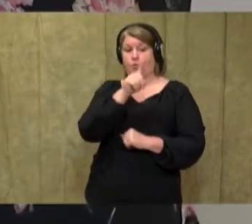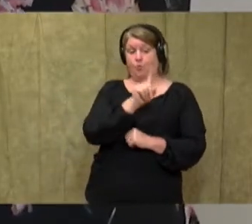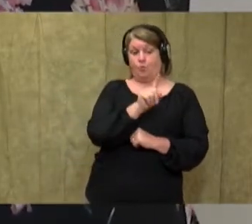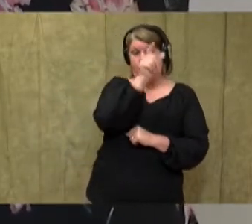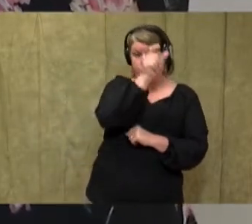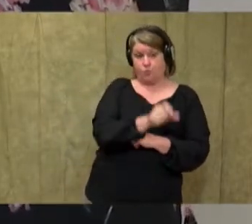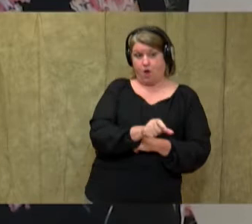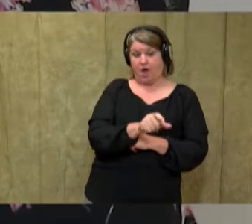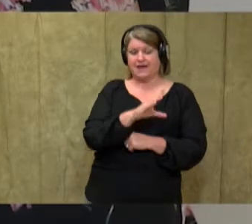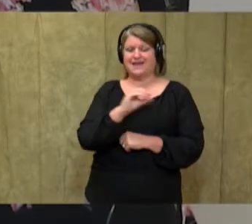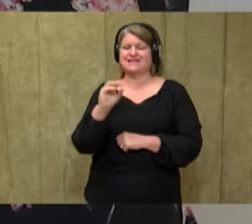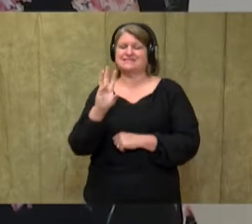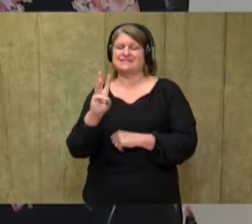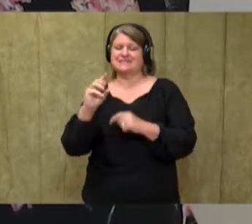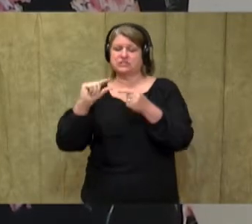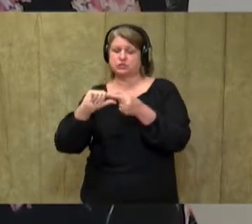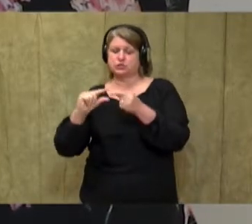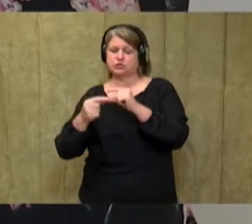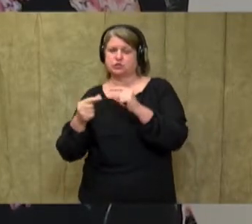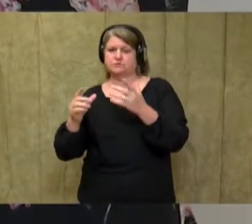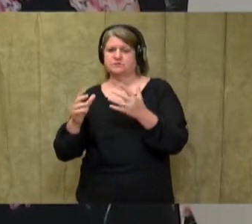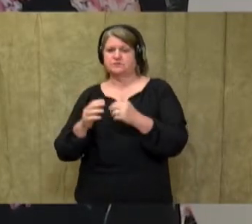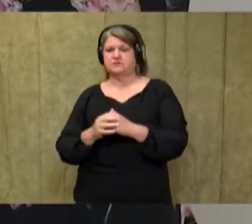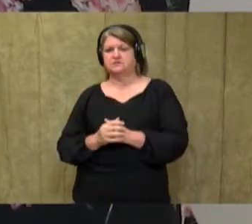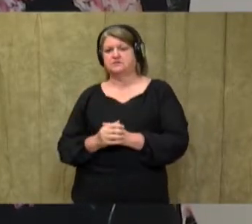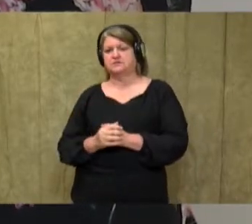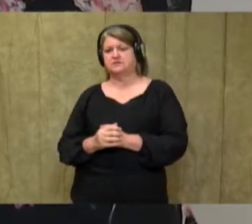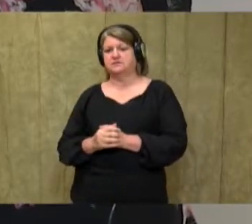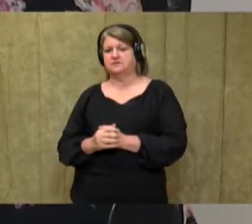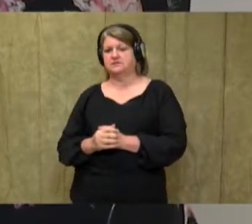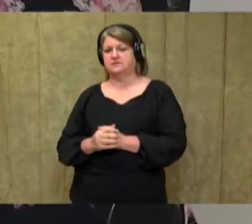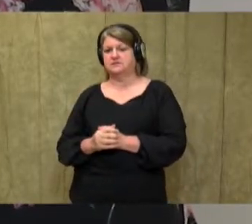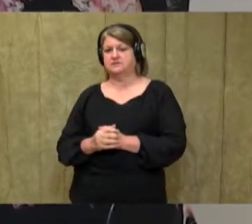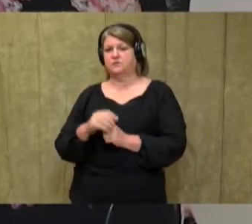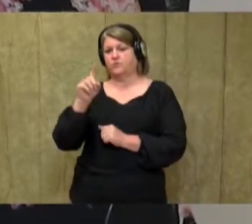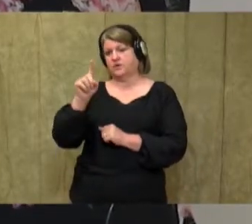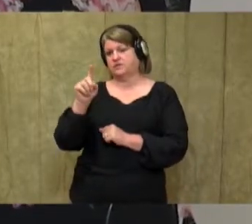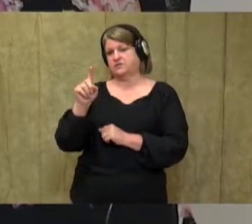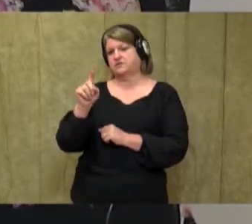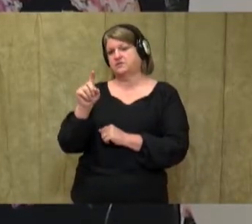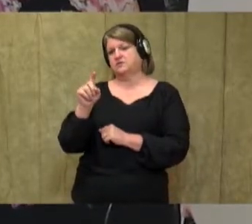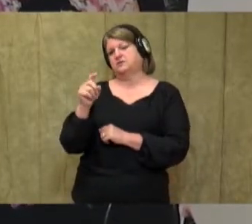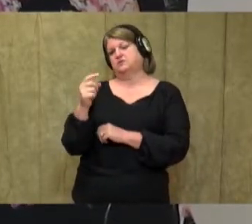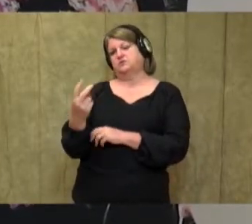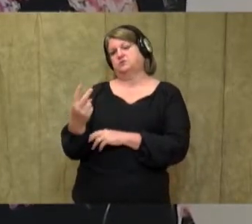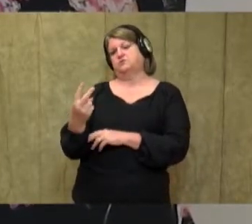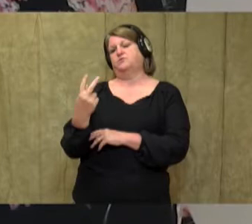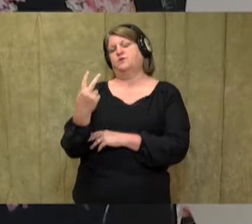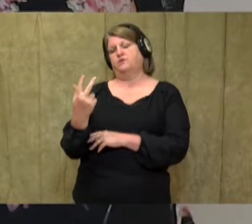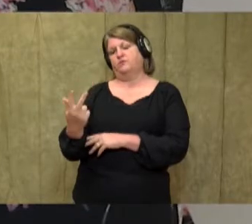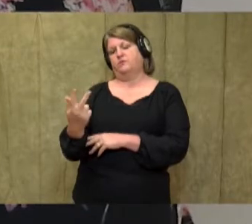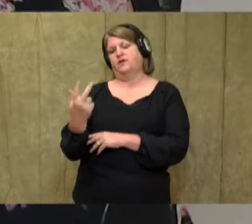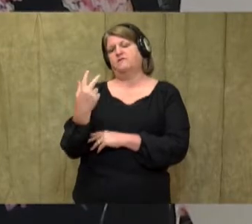rod and six cubes. One, two, three,